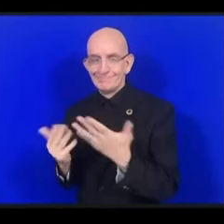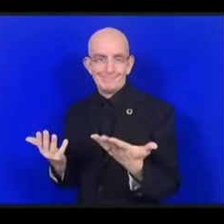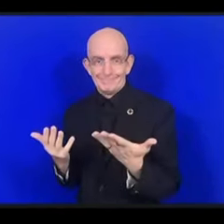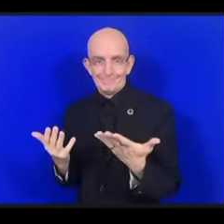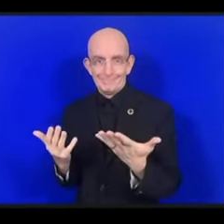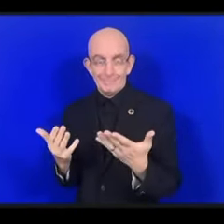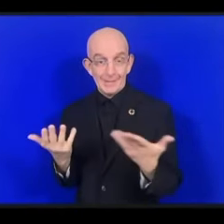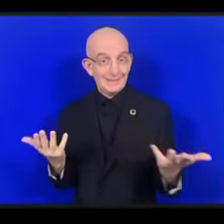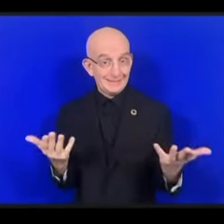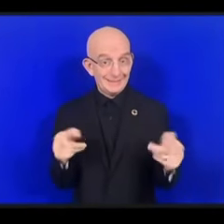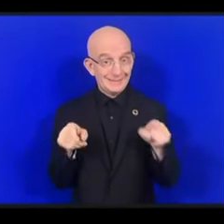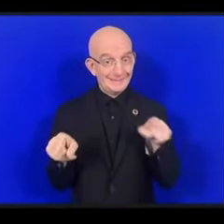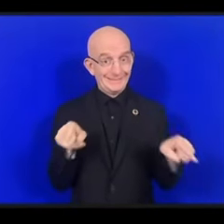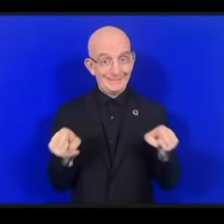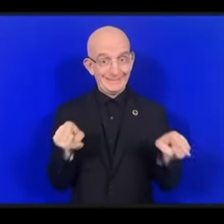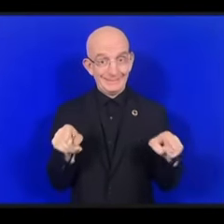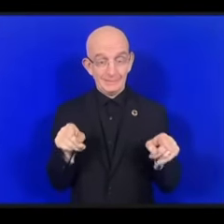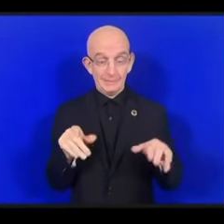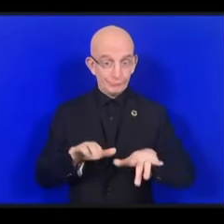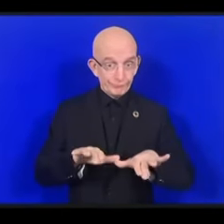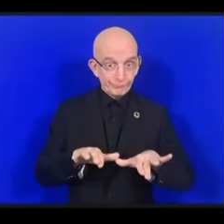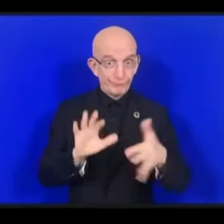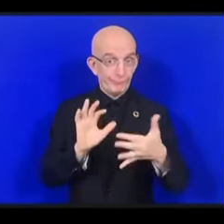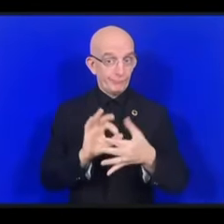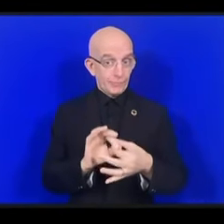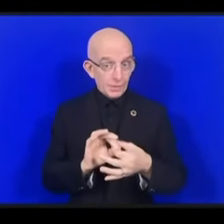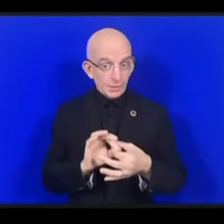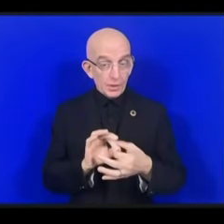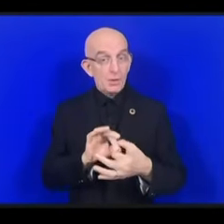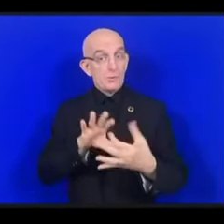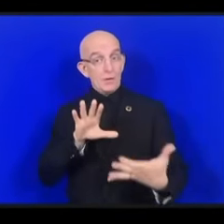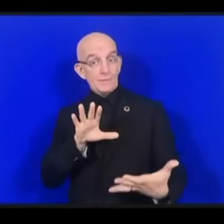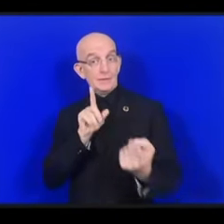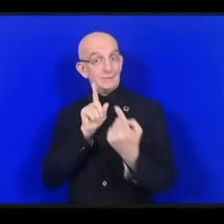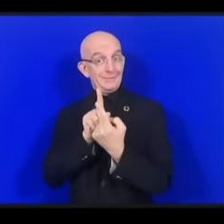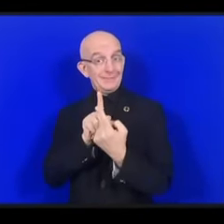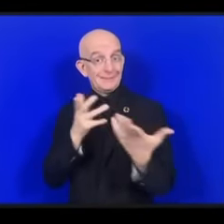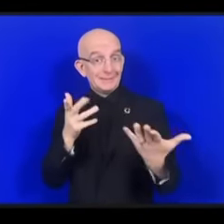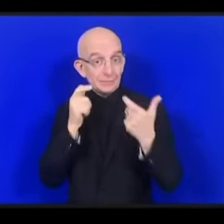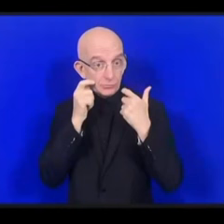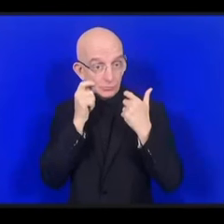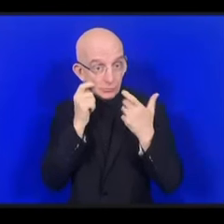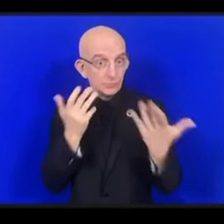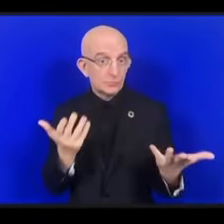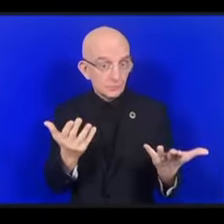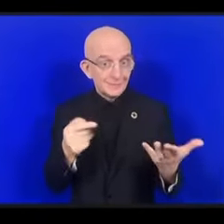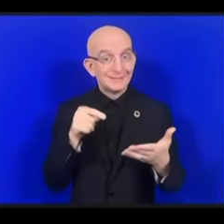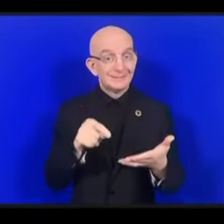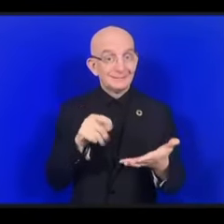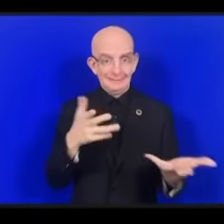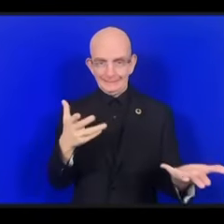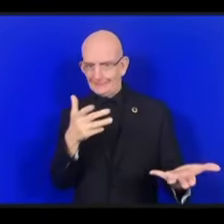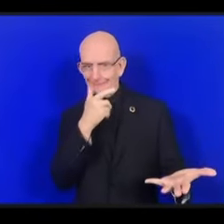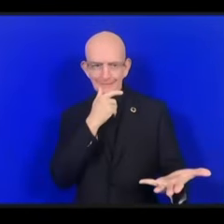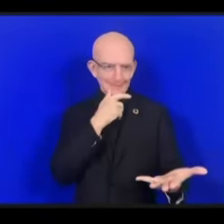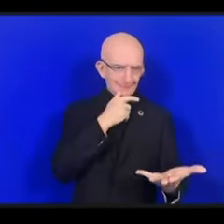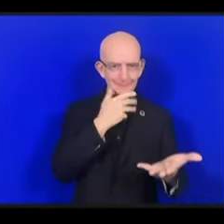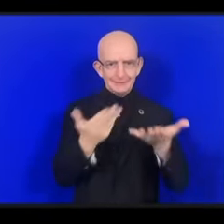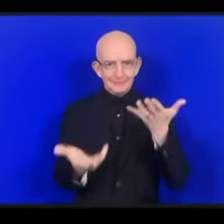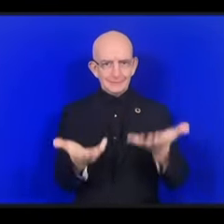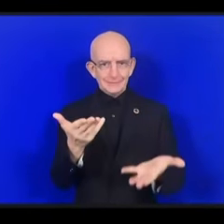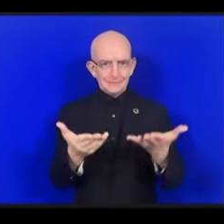delicate yet pragmatic balance on the use of technology is vested in our hands as the